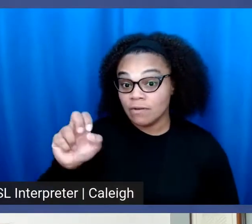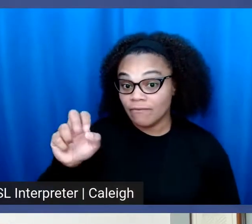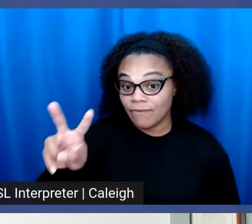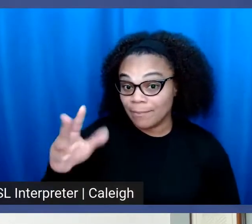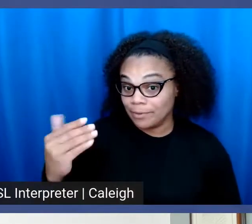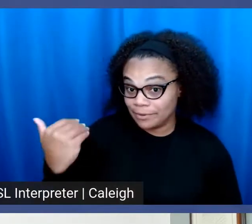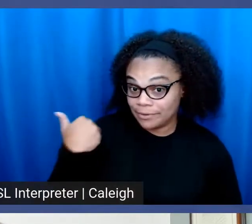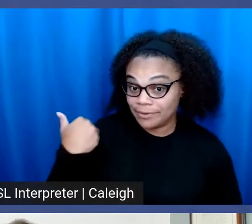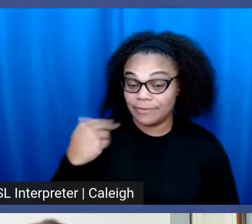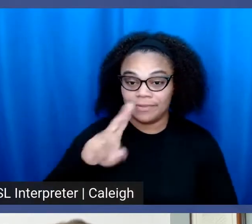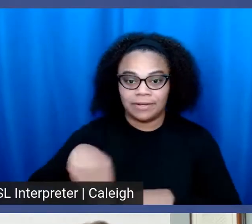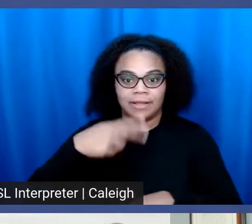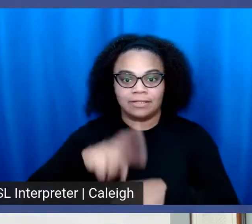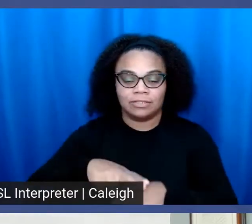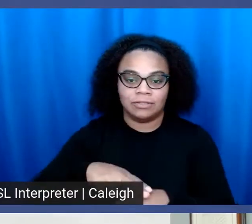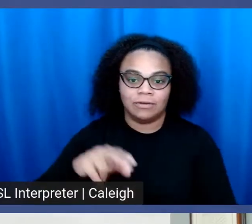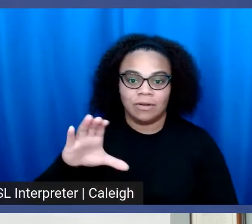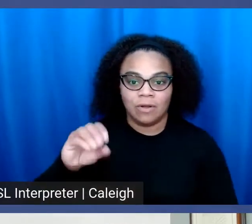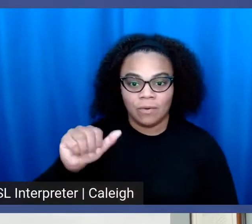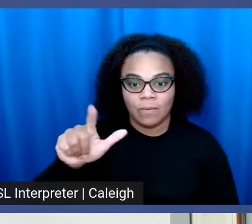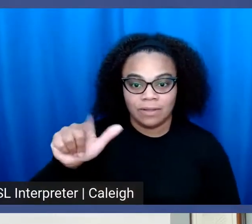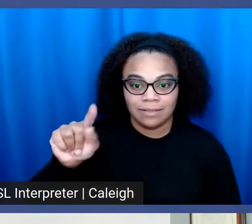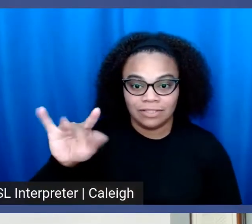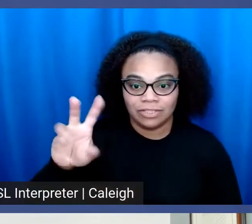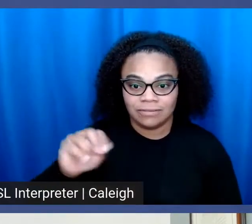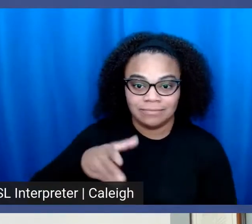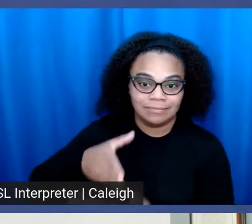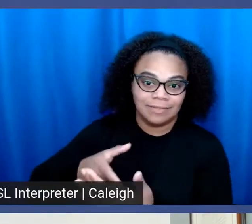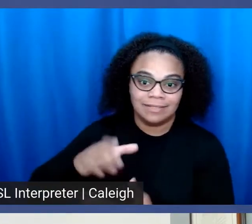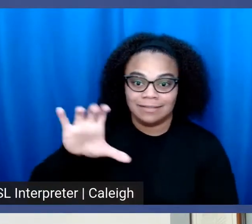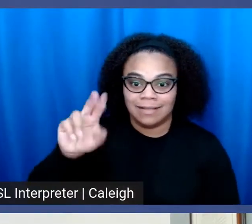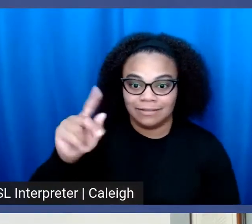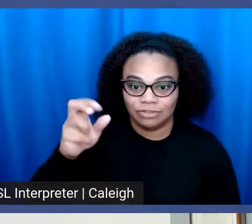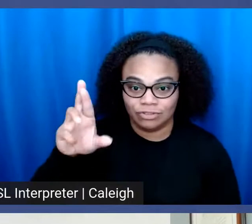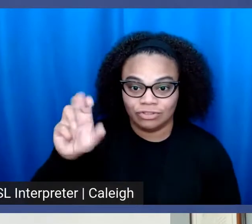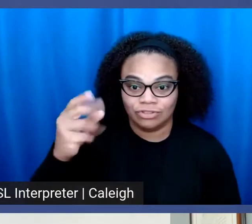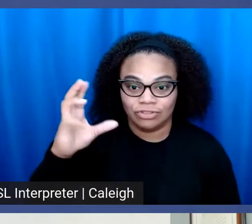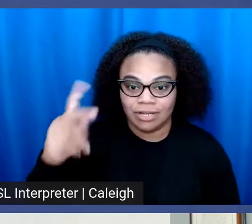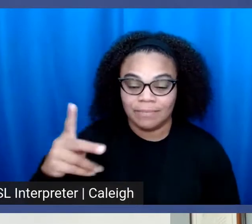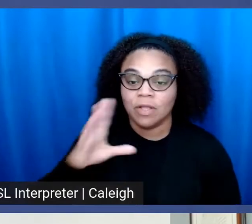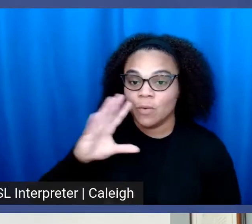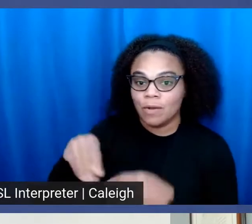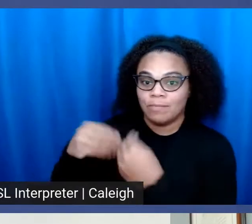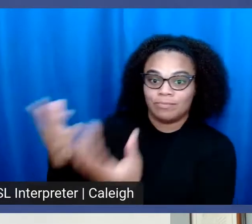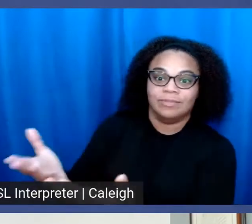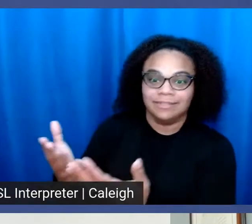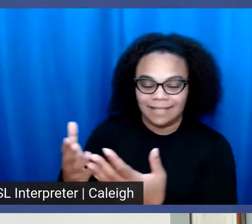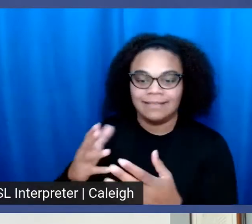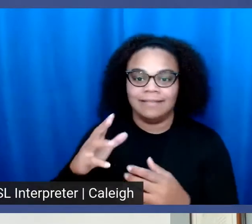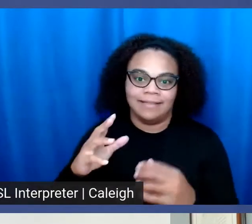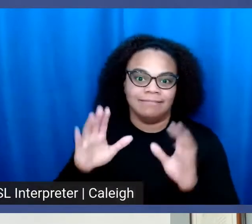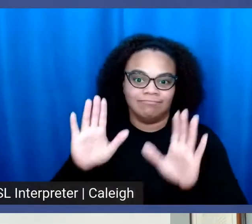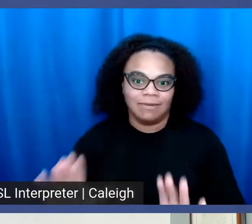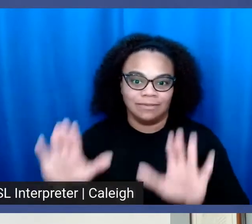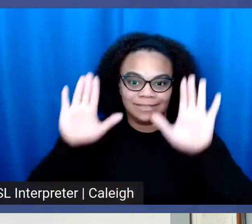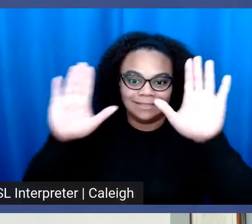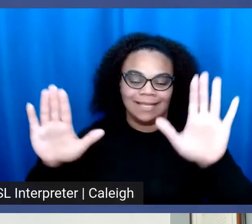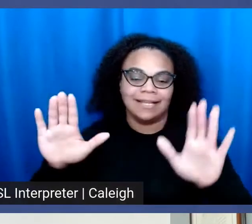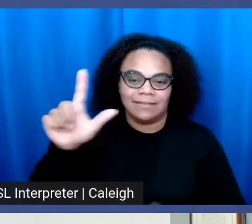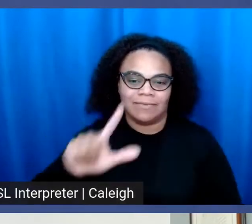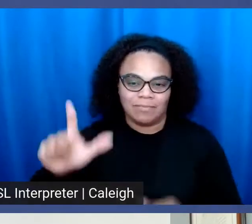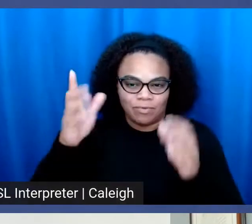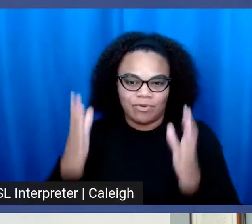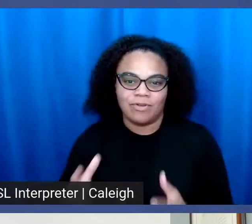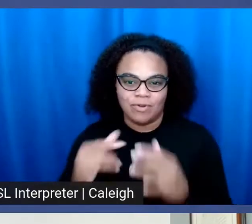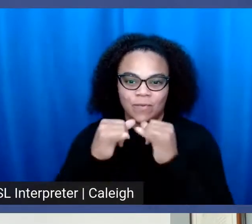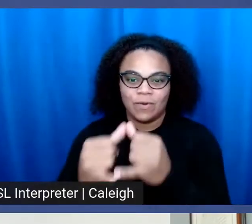Against Censorship will be presenting Martha with the Judith Krug Outstanding Librarian Award. Welcome,